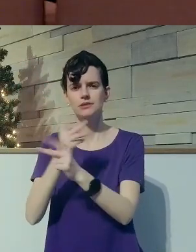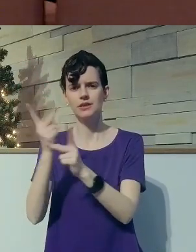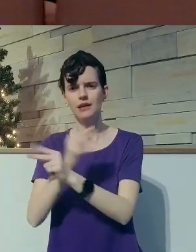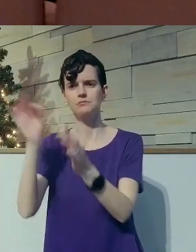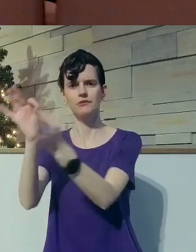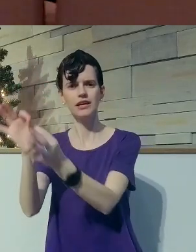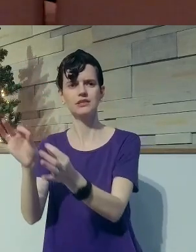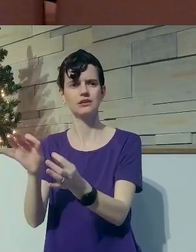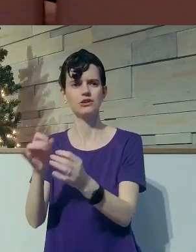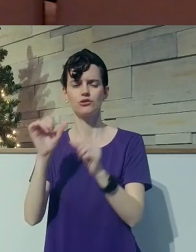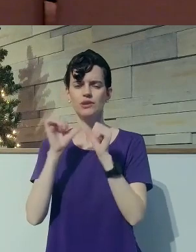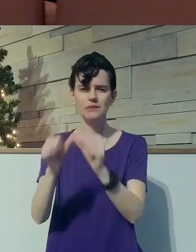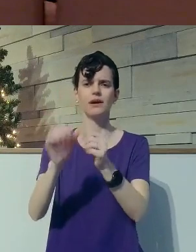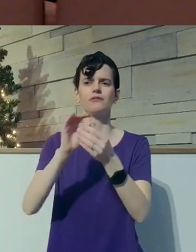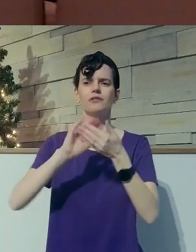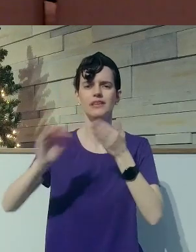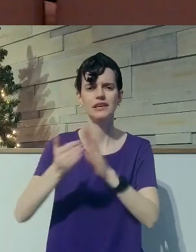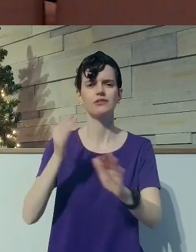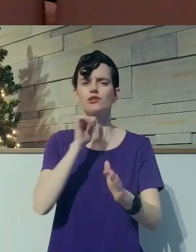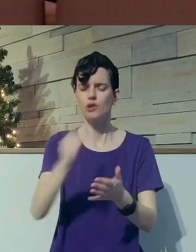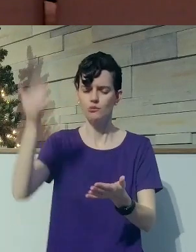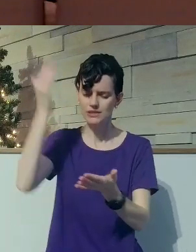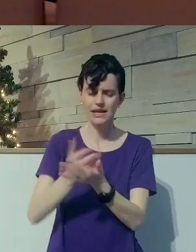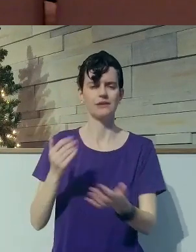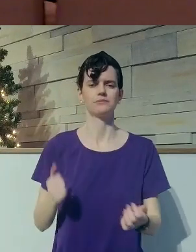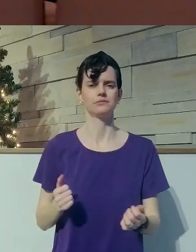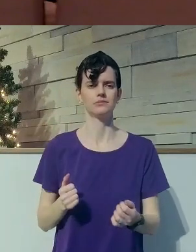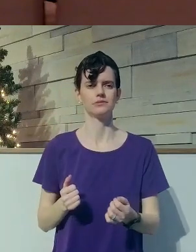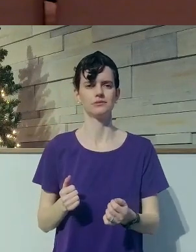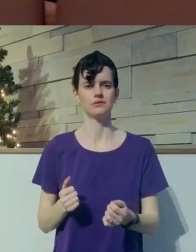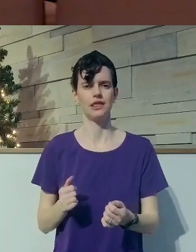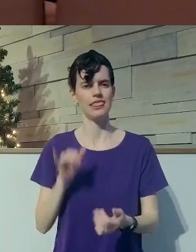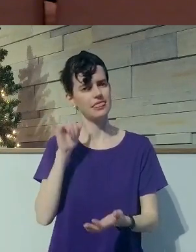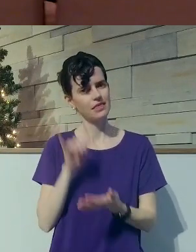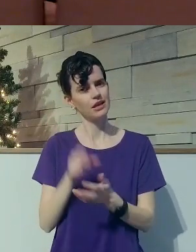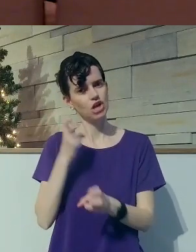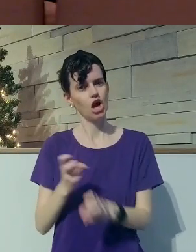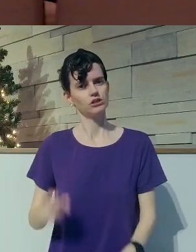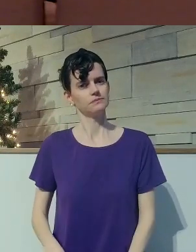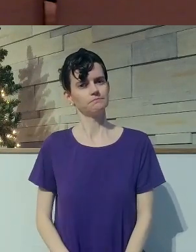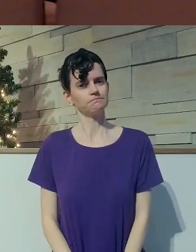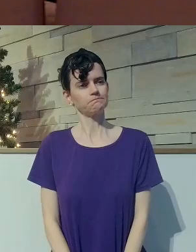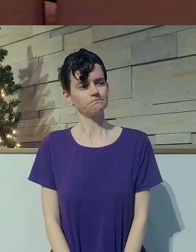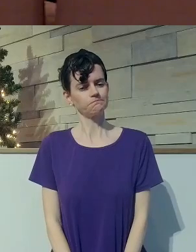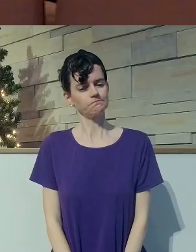keep on going and you keep on forgiving and you don't stop. And folks, that's hard.